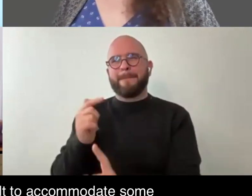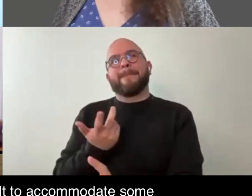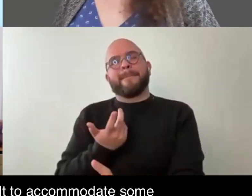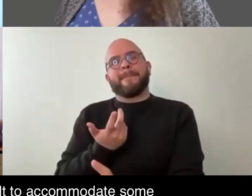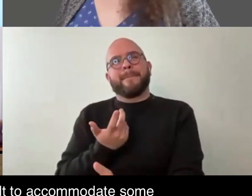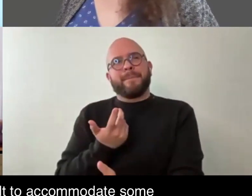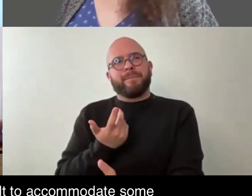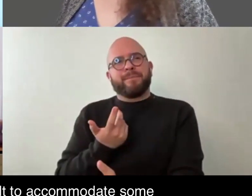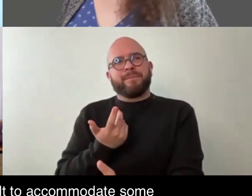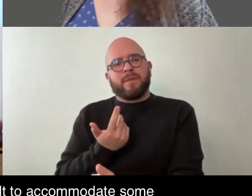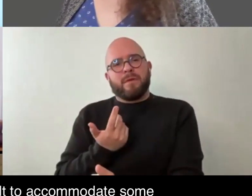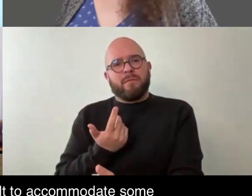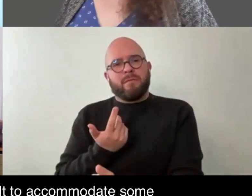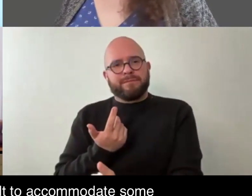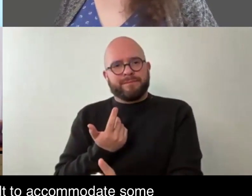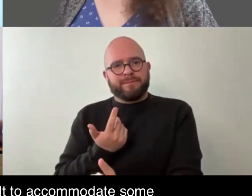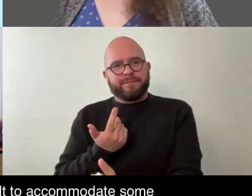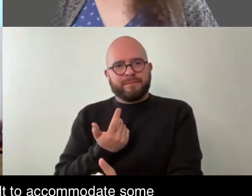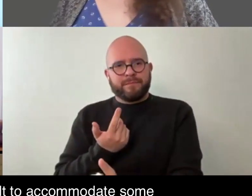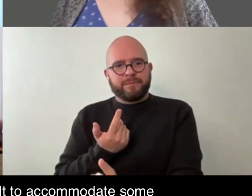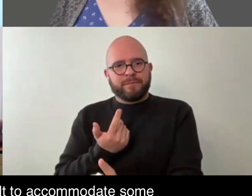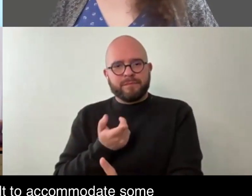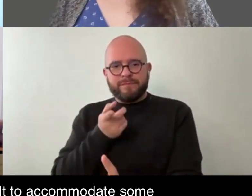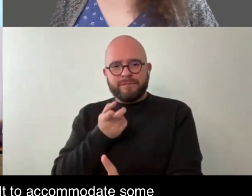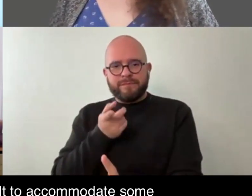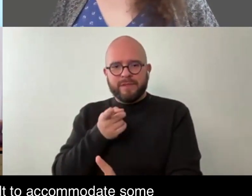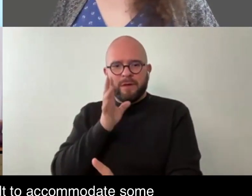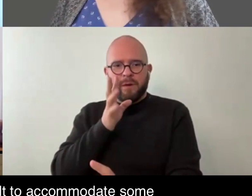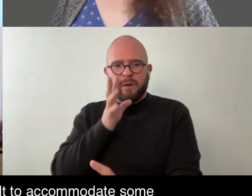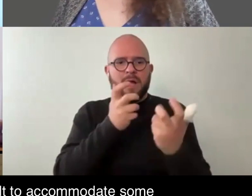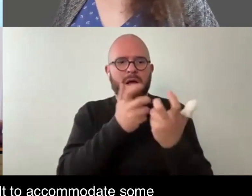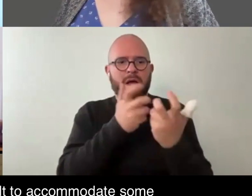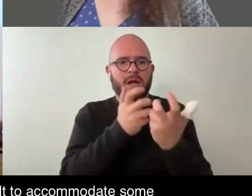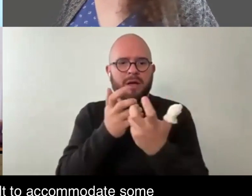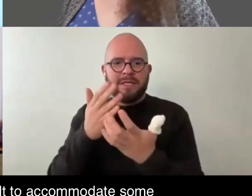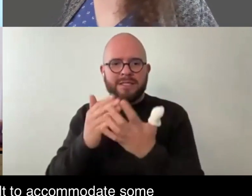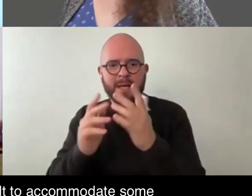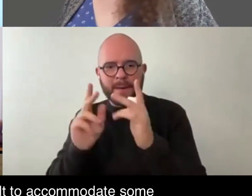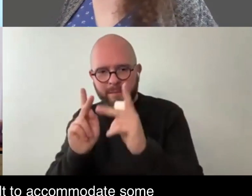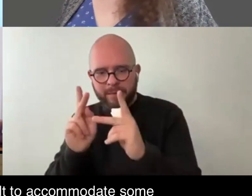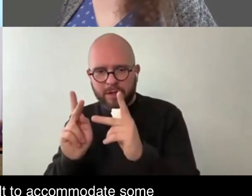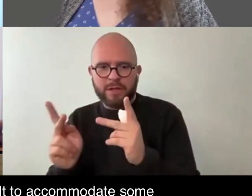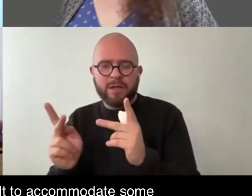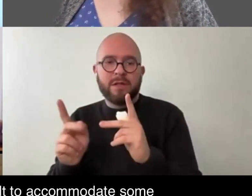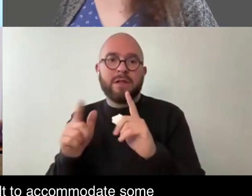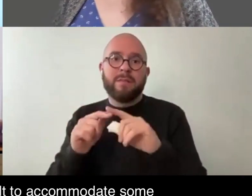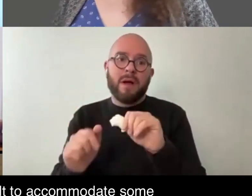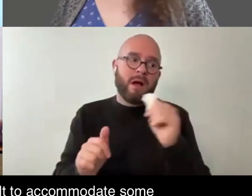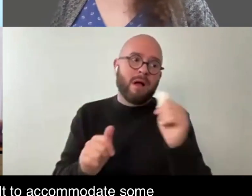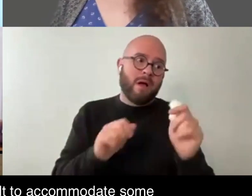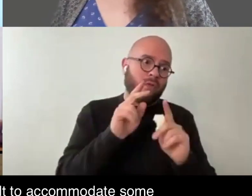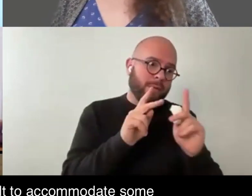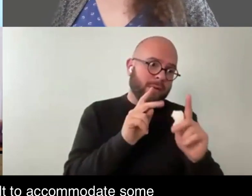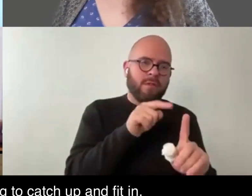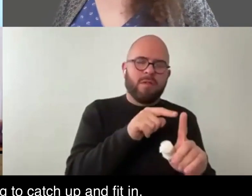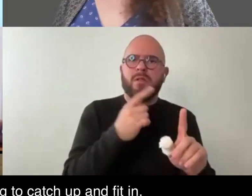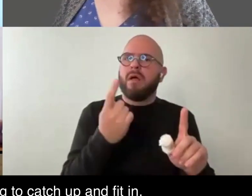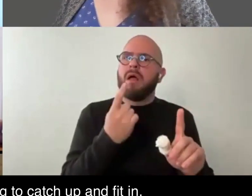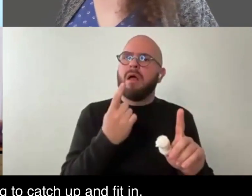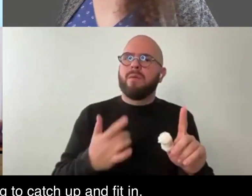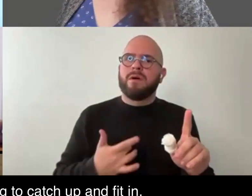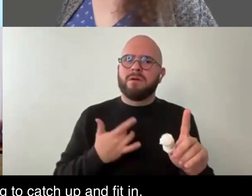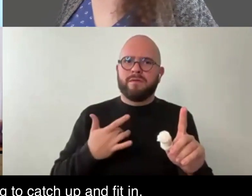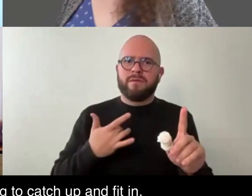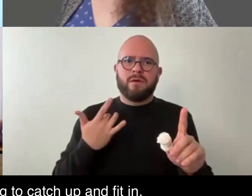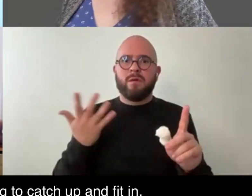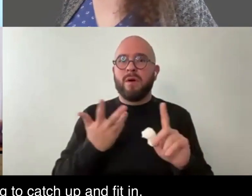our world is built to accommodate some people and to make other people always like race or